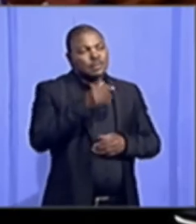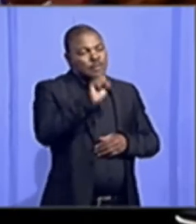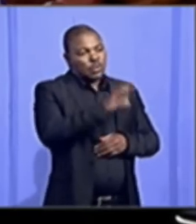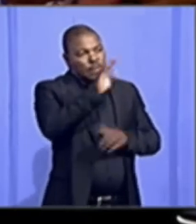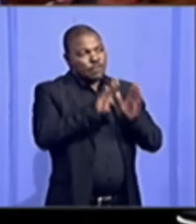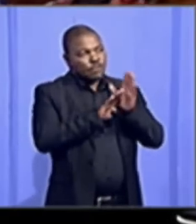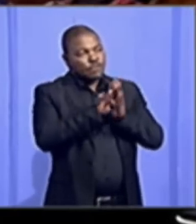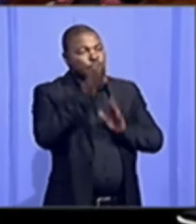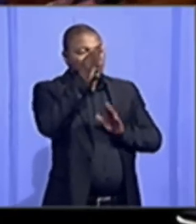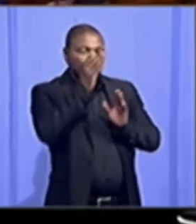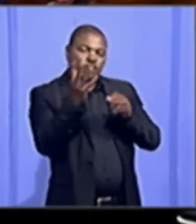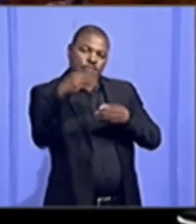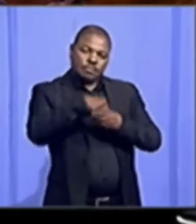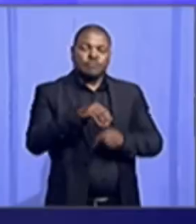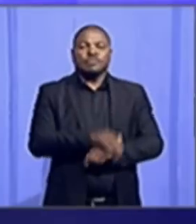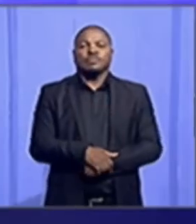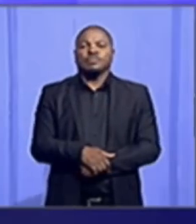naha.